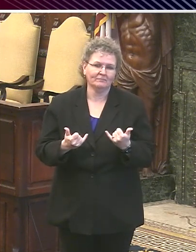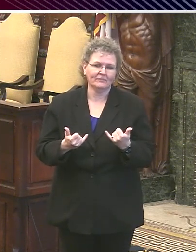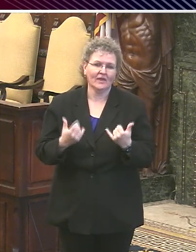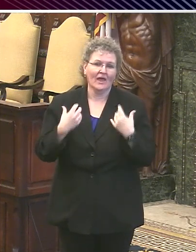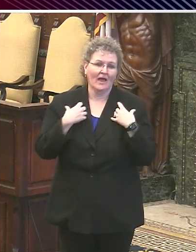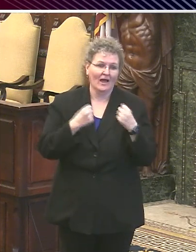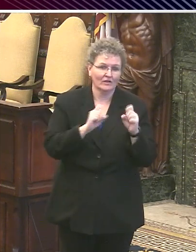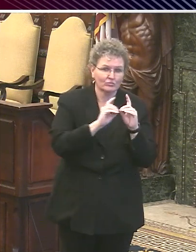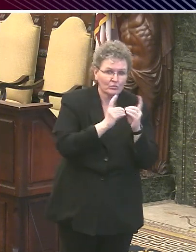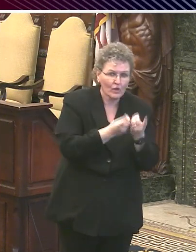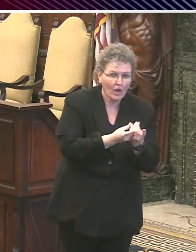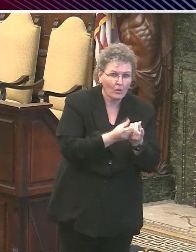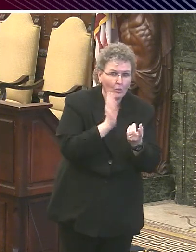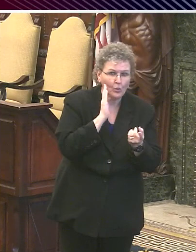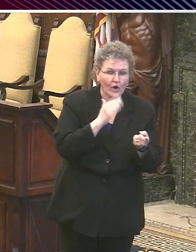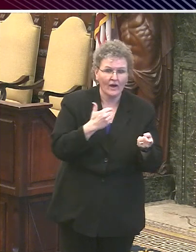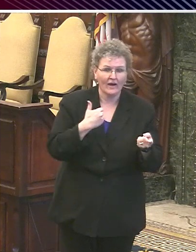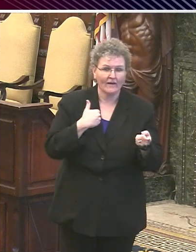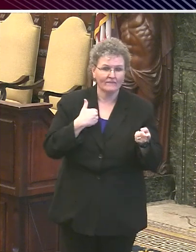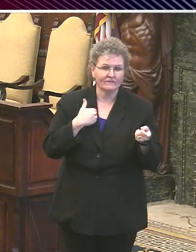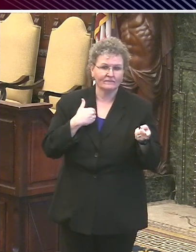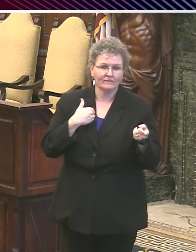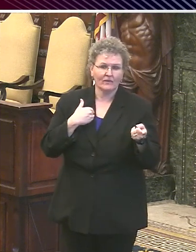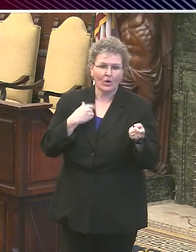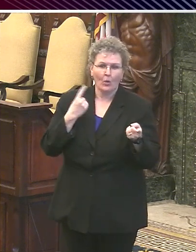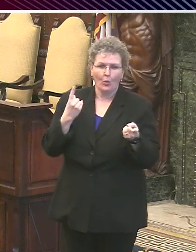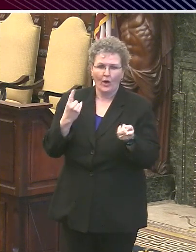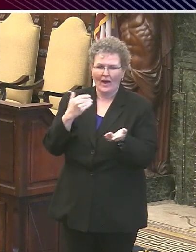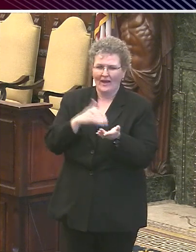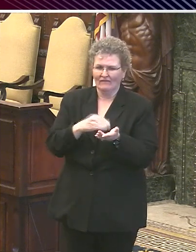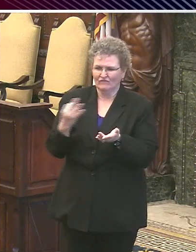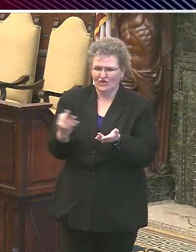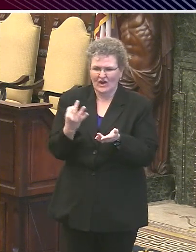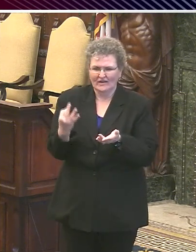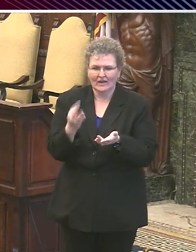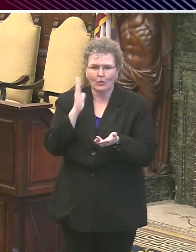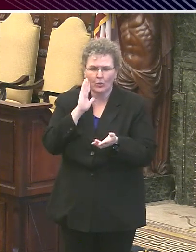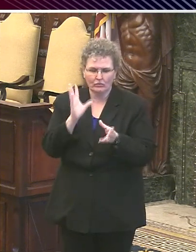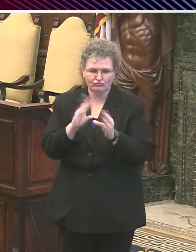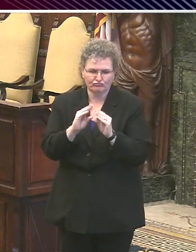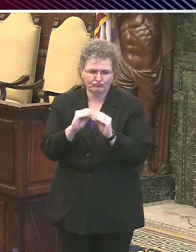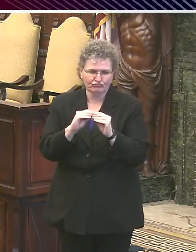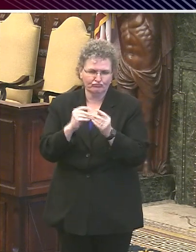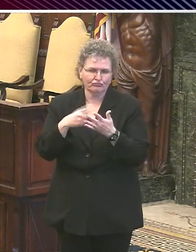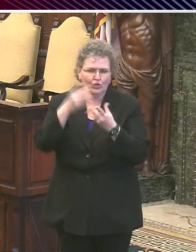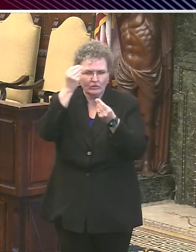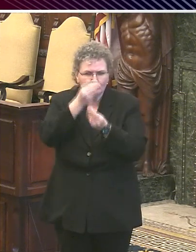will be holding one again on Friday. Details on that to come.